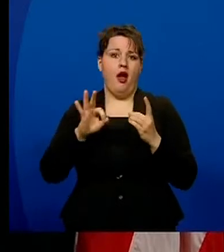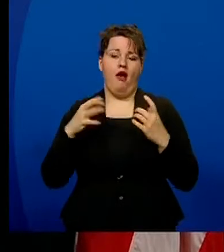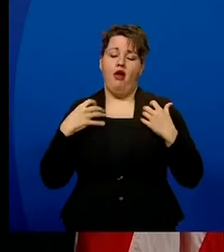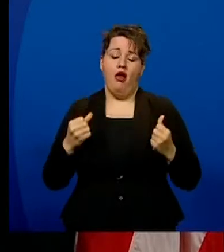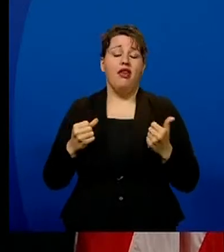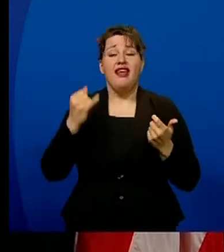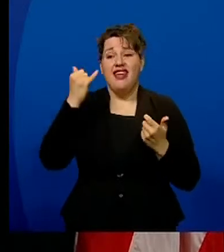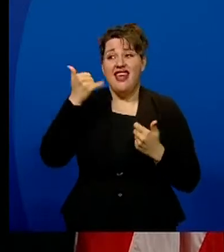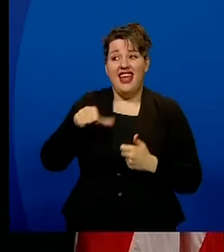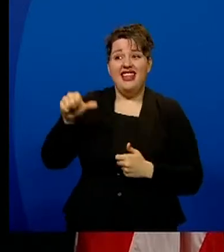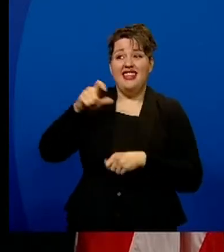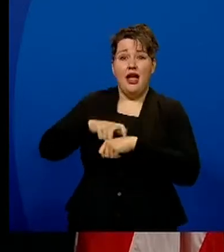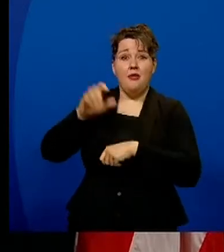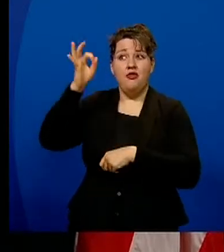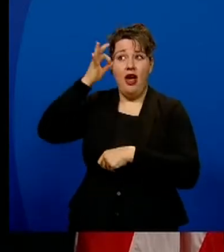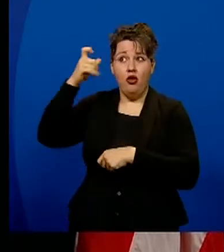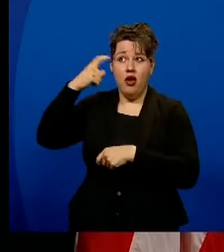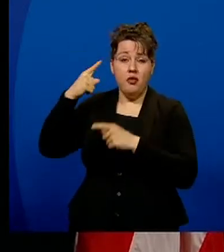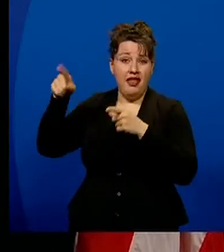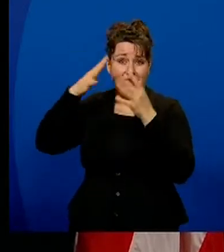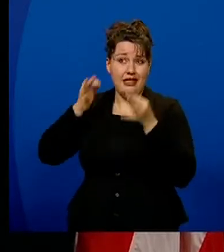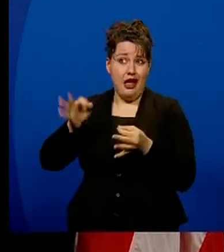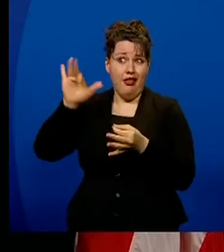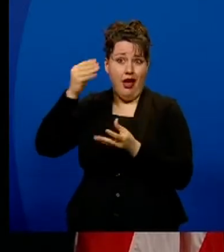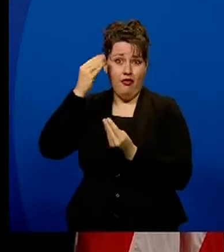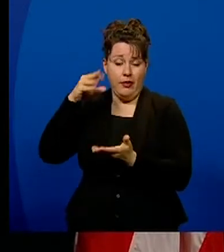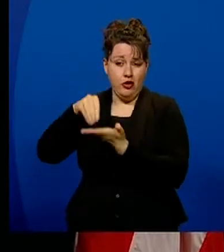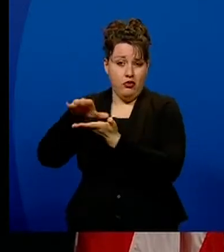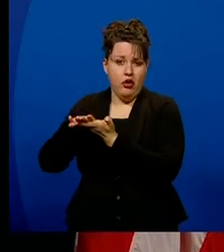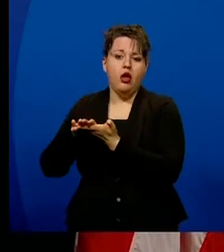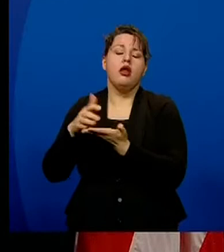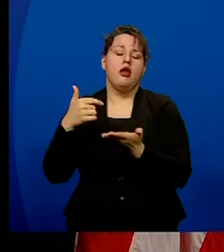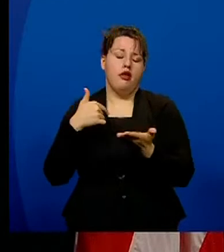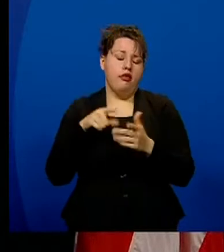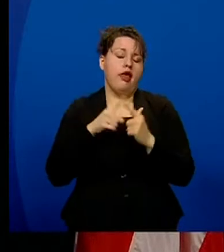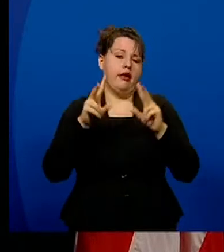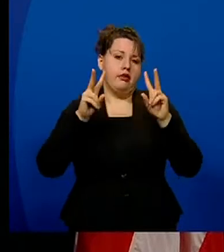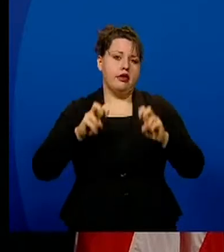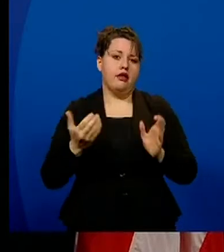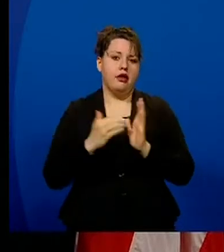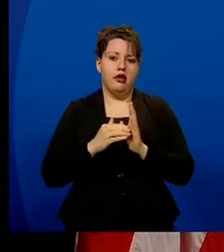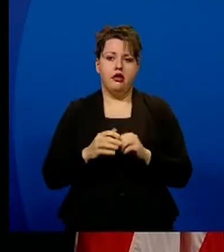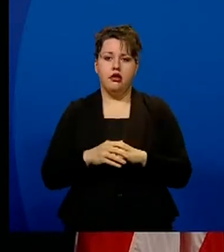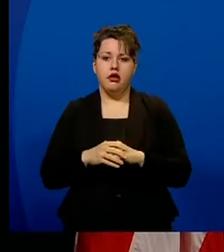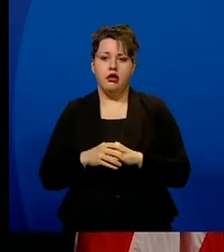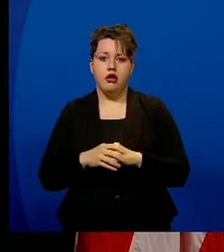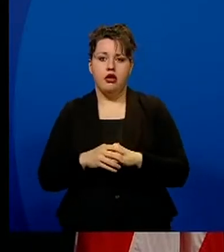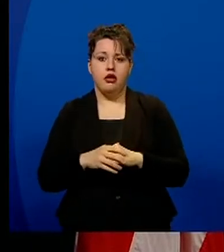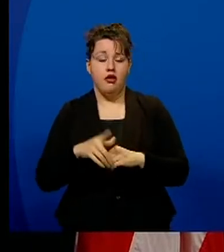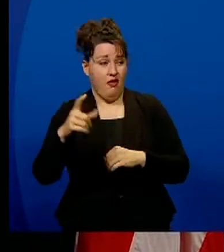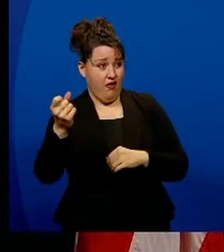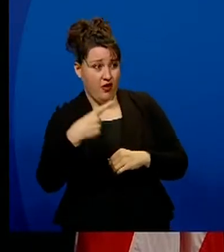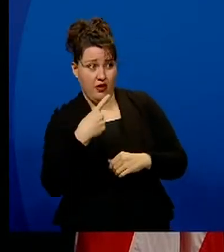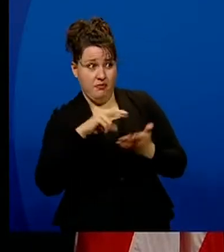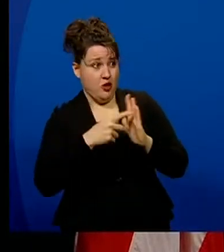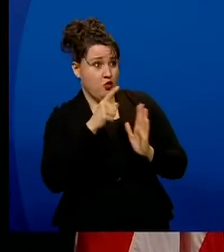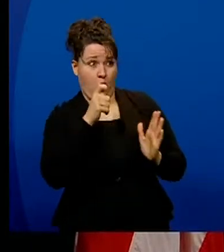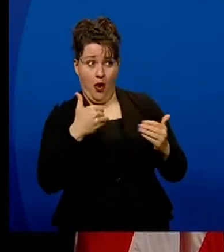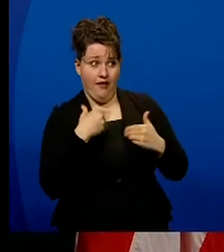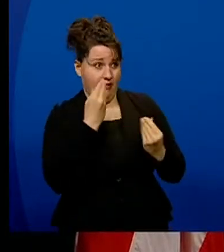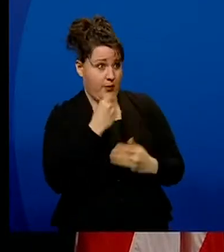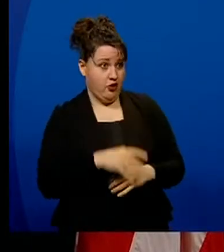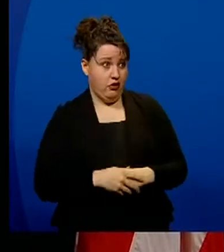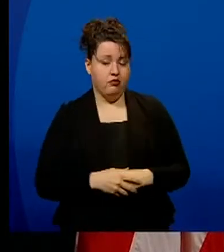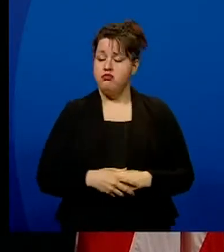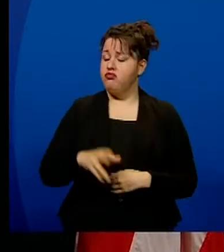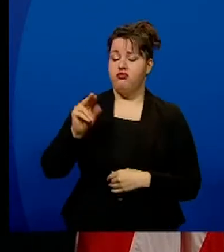federal government decides to take that information, we would reassess at that time. Saying, though, that you don't have the information? No, sir. You